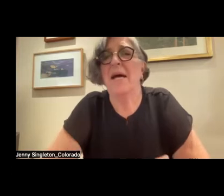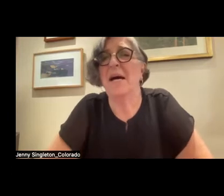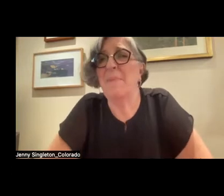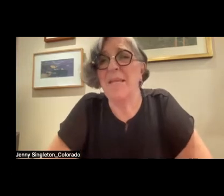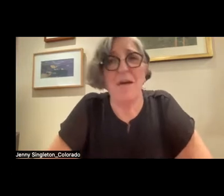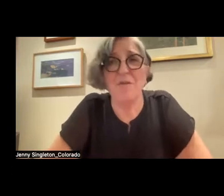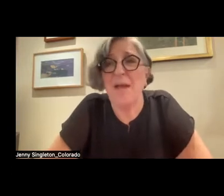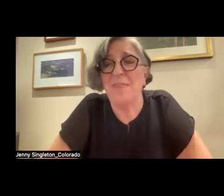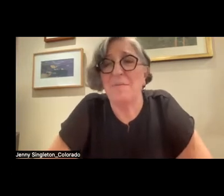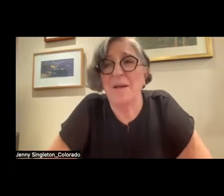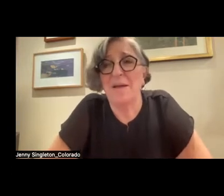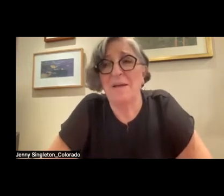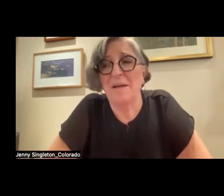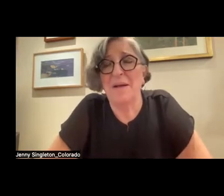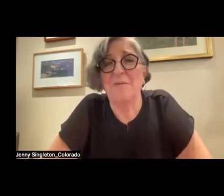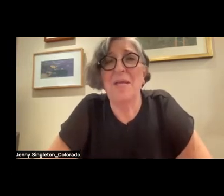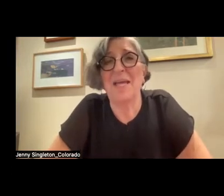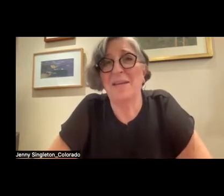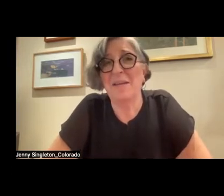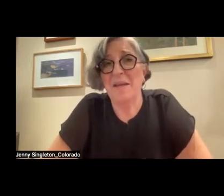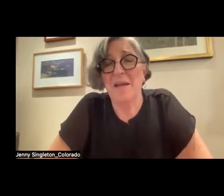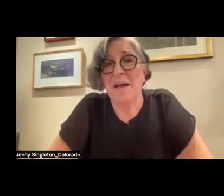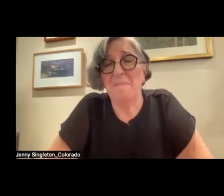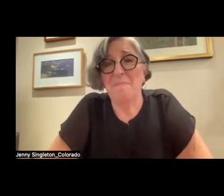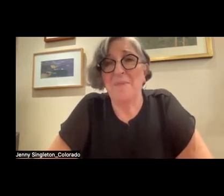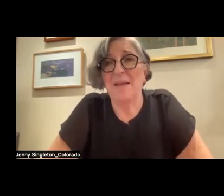Now, another way that we can